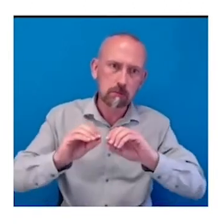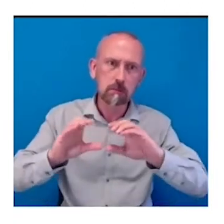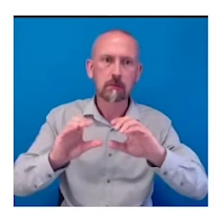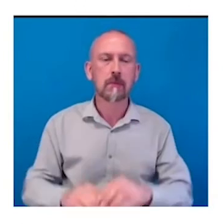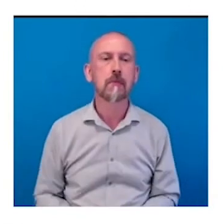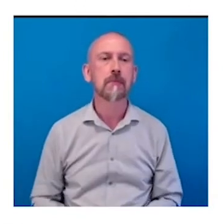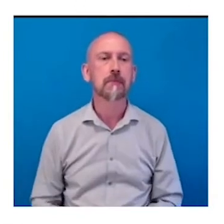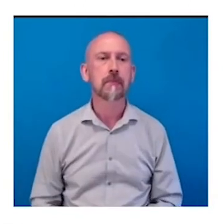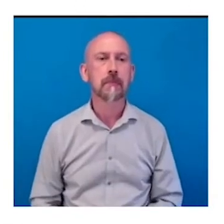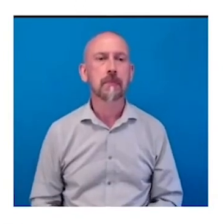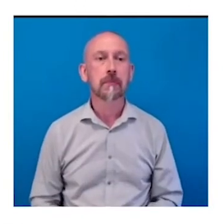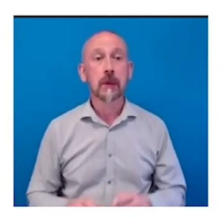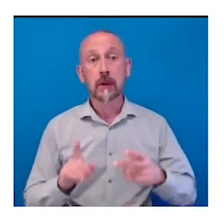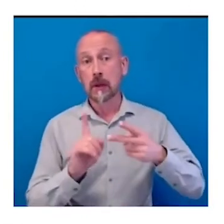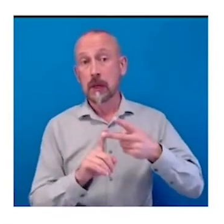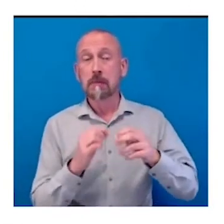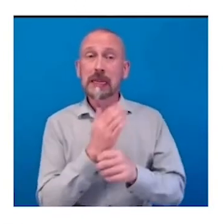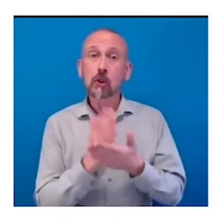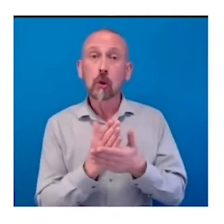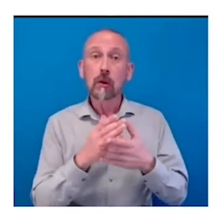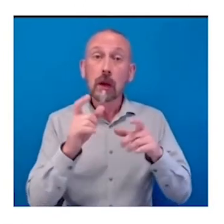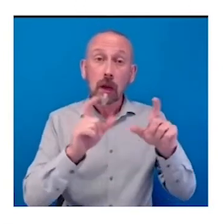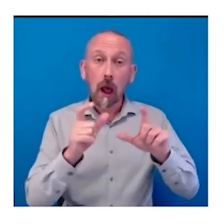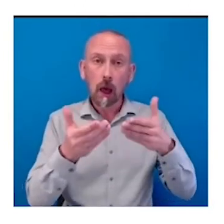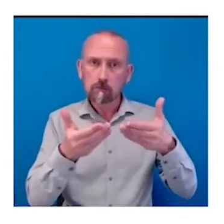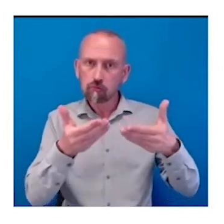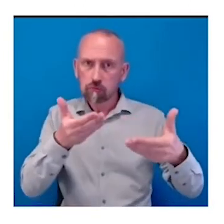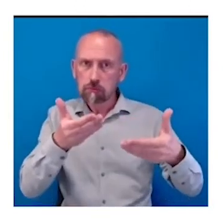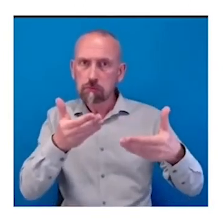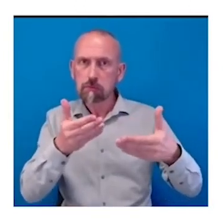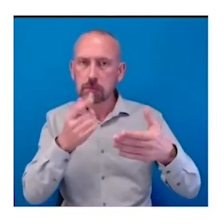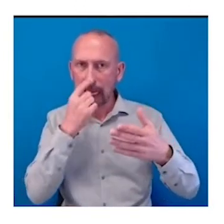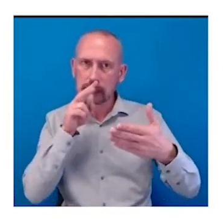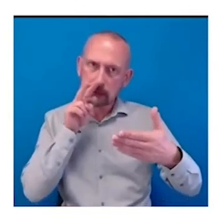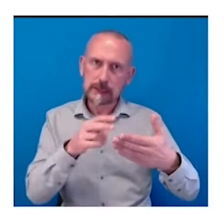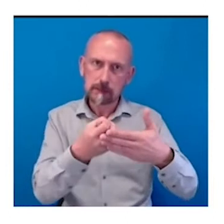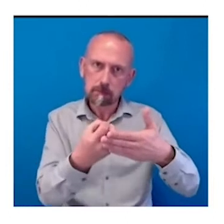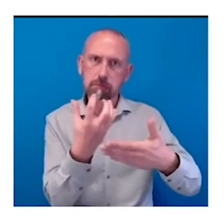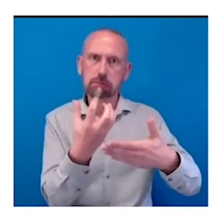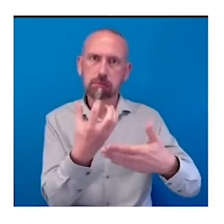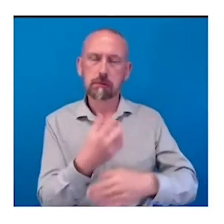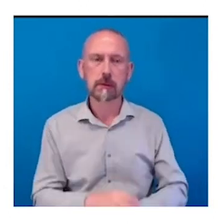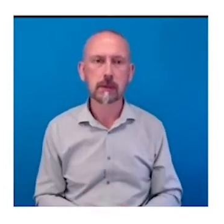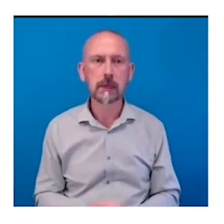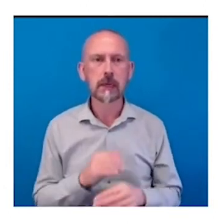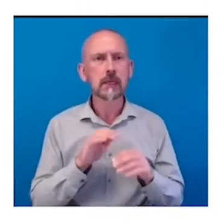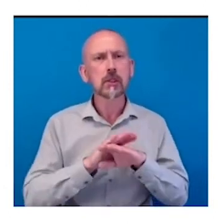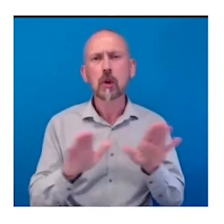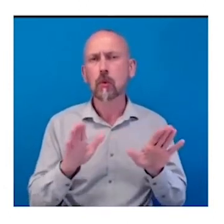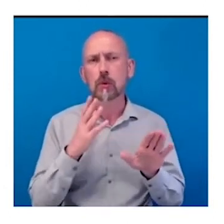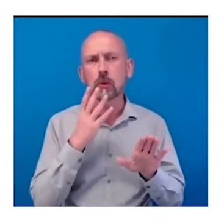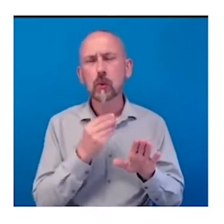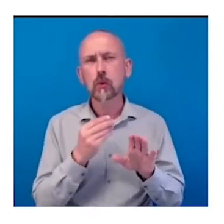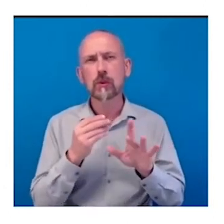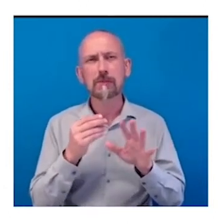Make sure the color contrast, as we were talking before, there is sufficient color contrast in all slides, and don't use colors just